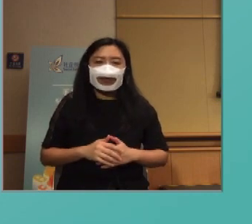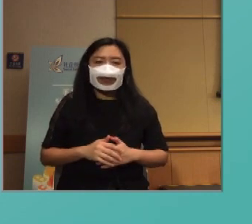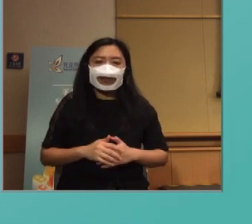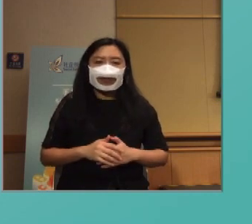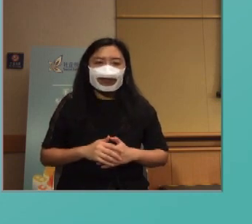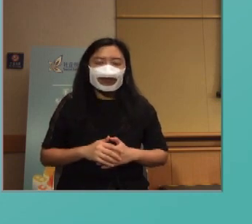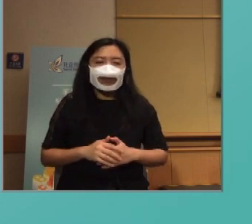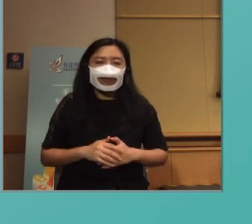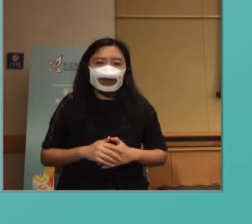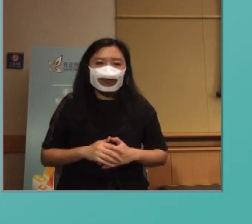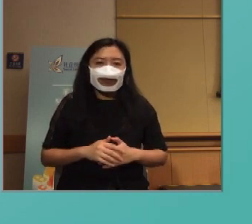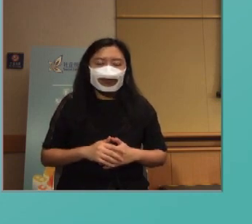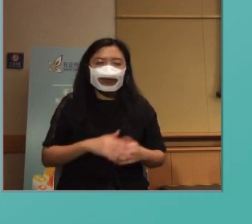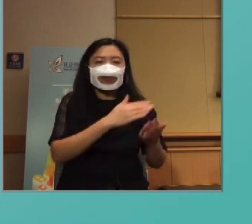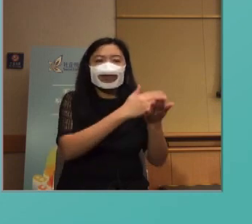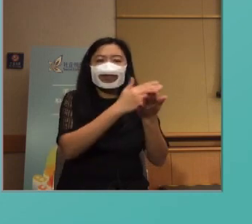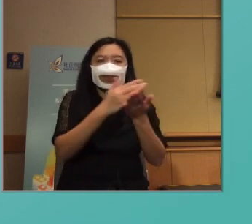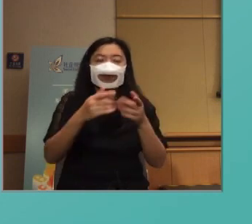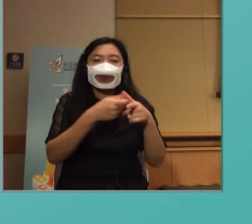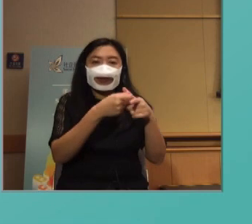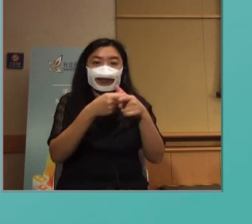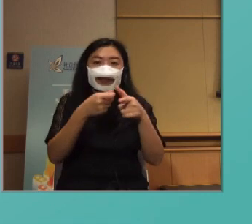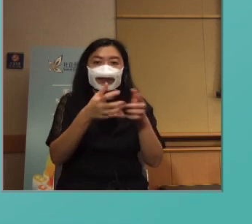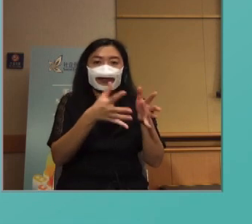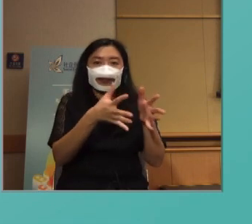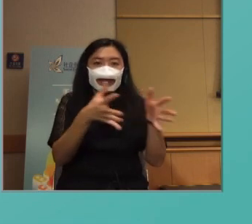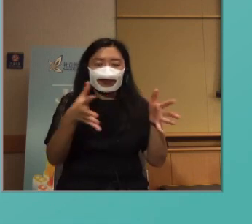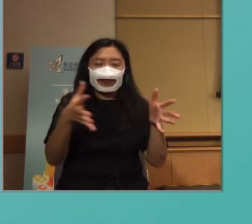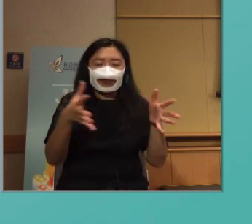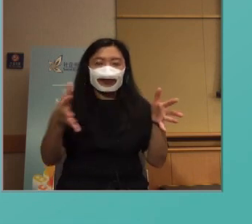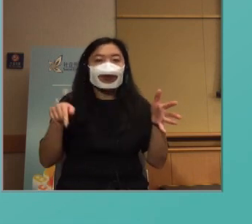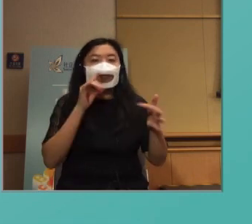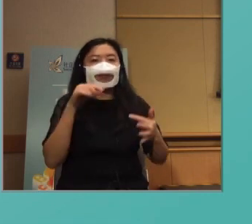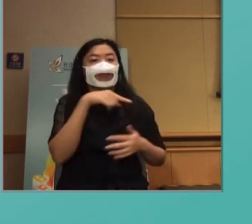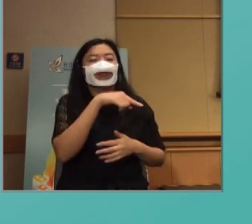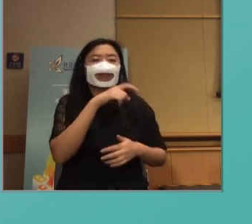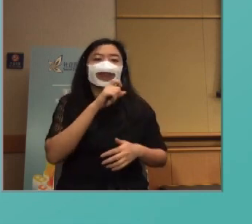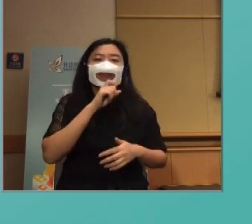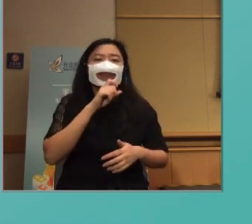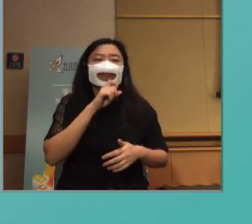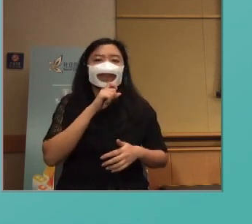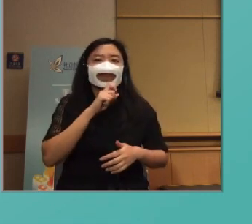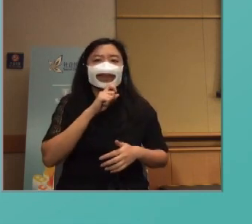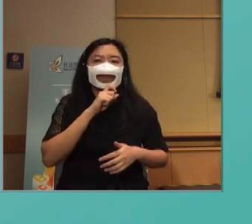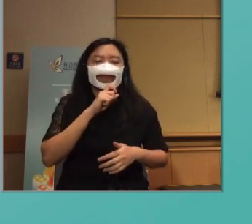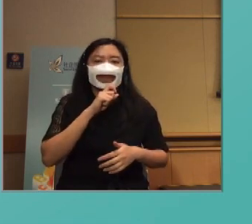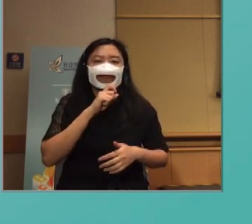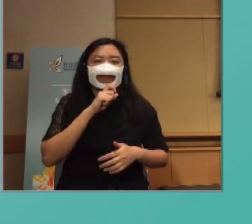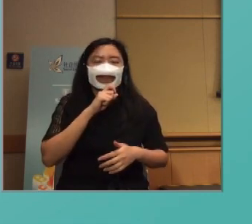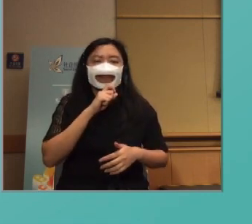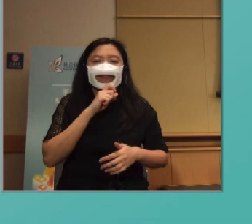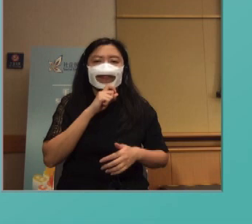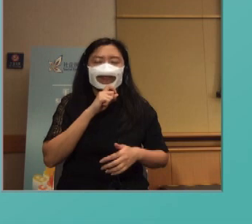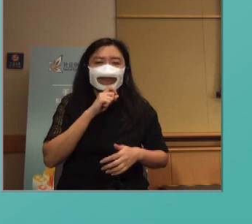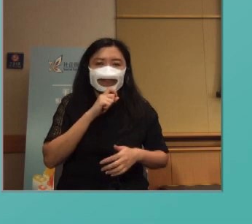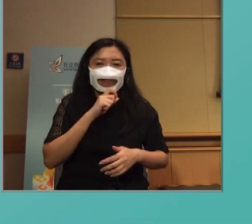experience inside our Alpha Season 3 as well. So many of these partners purchase lands in the form